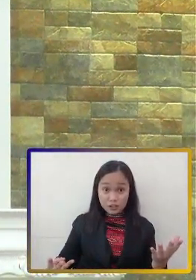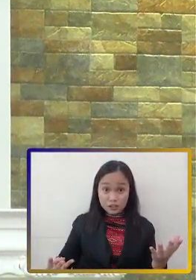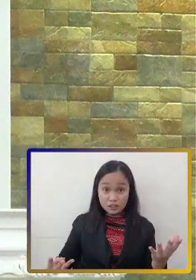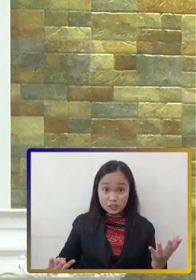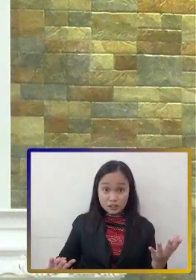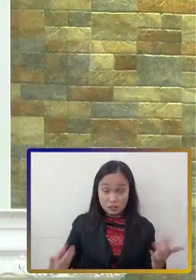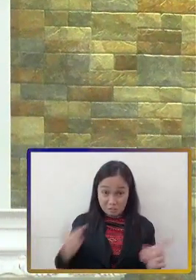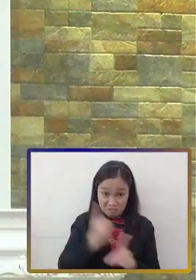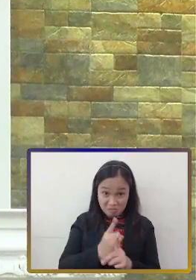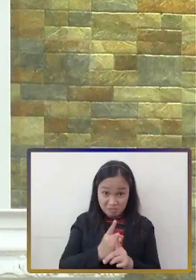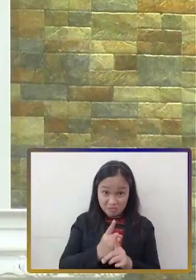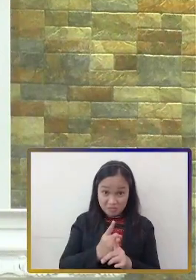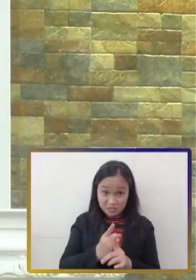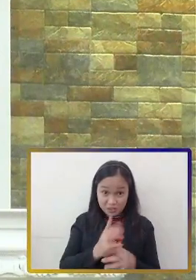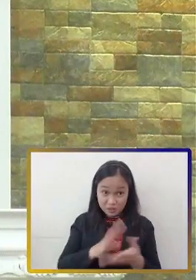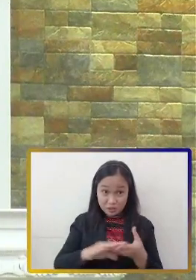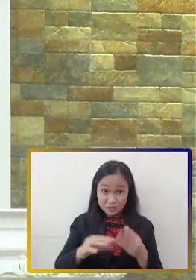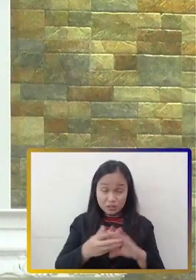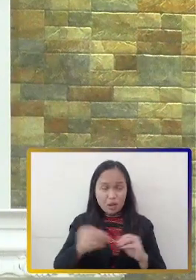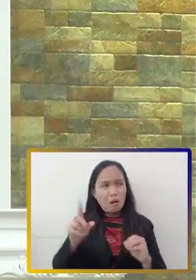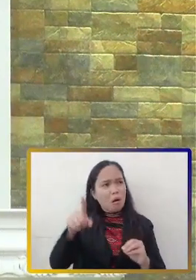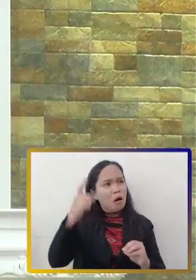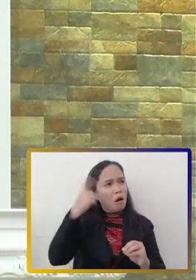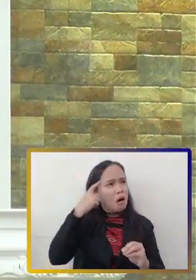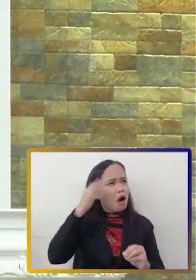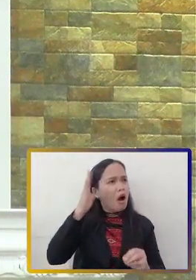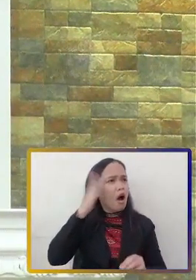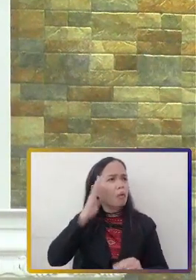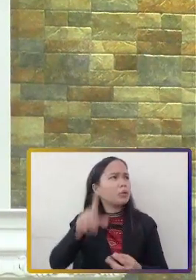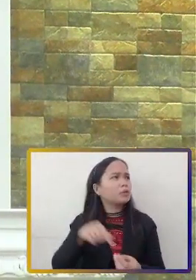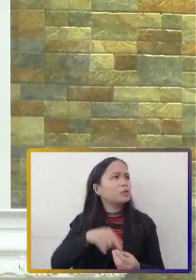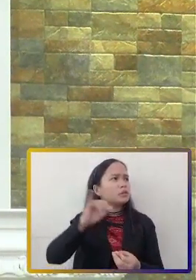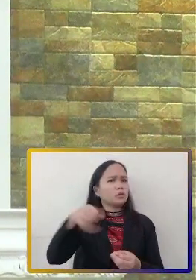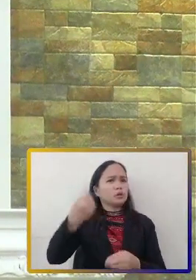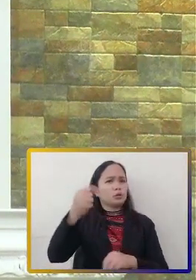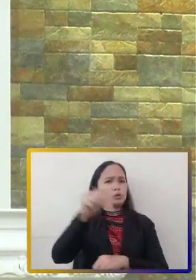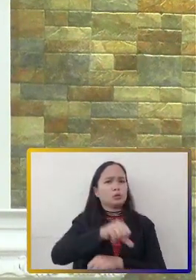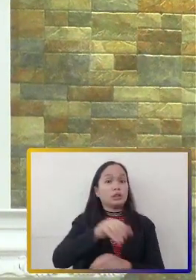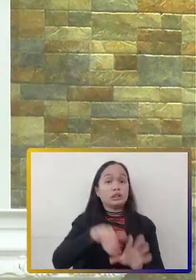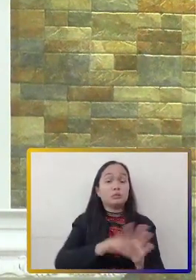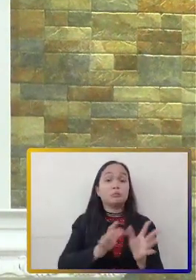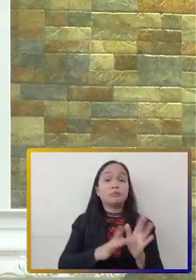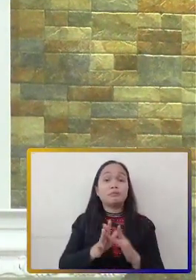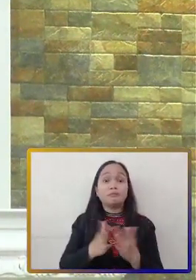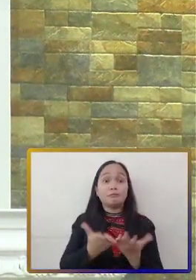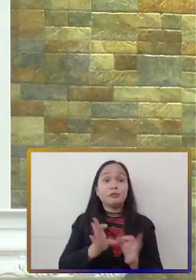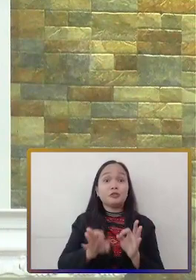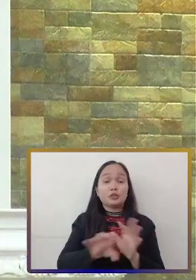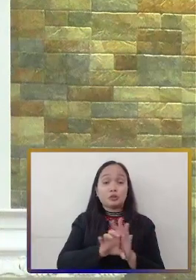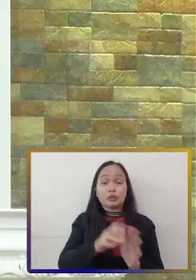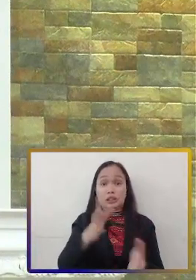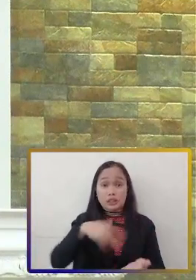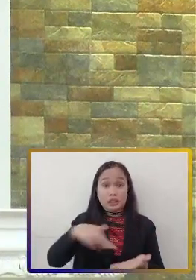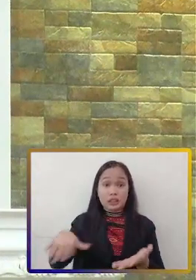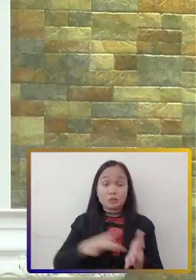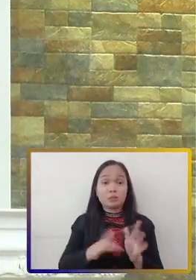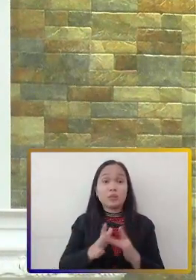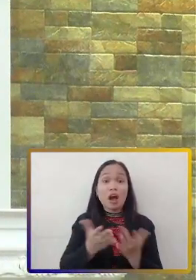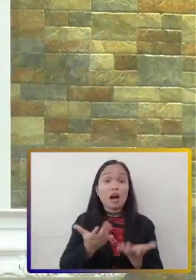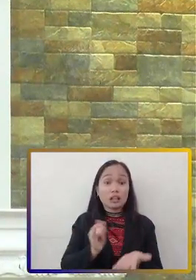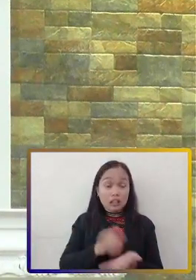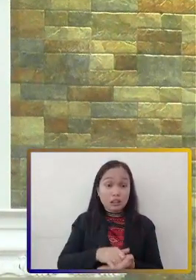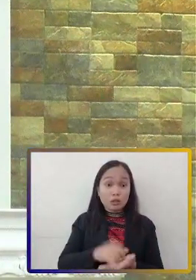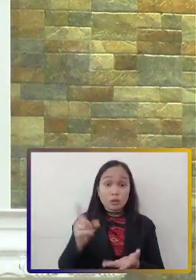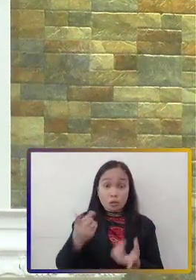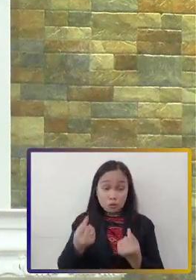weapons. Have you seen, kapatid, in the Bible, have you read it in the Bible, na sila ay nagpaulan